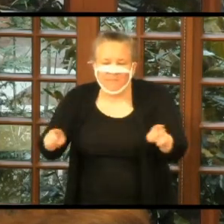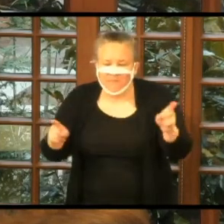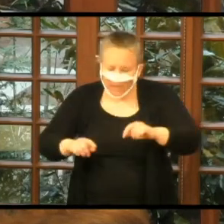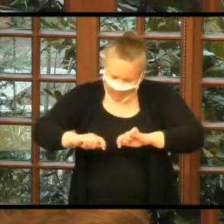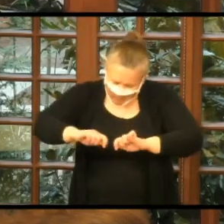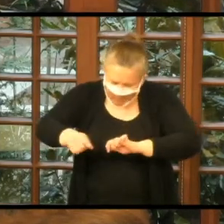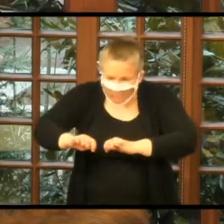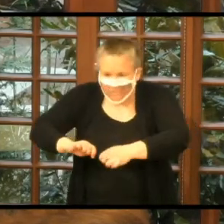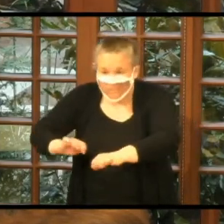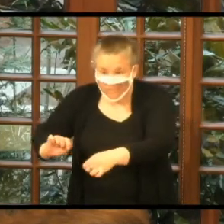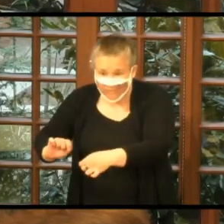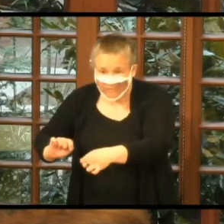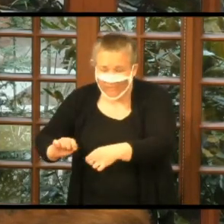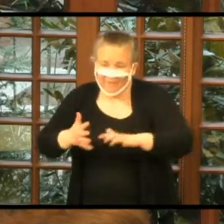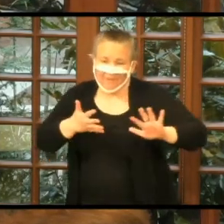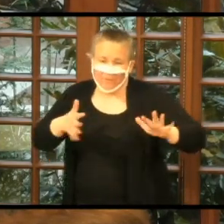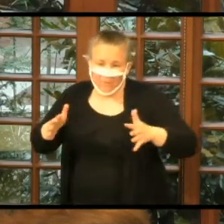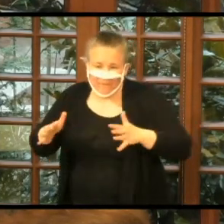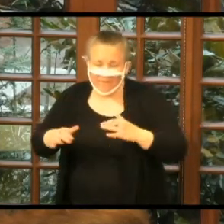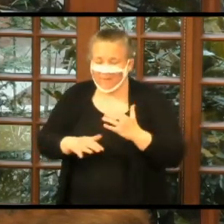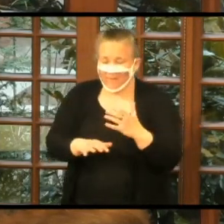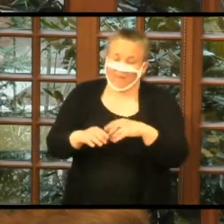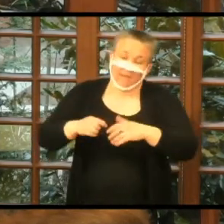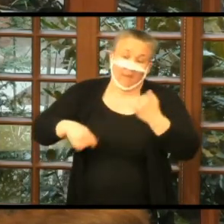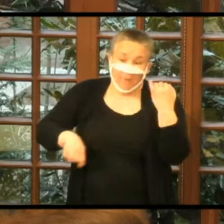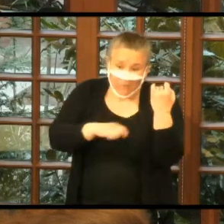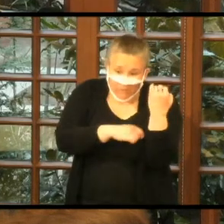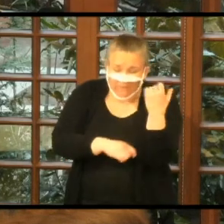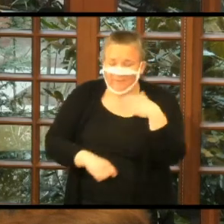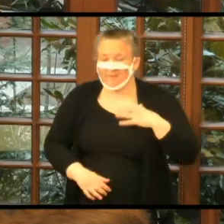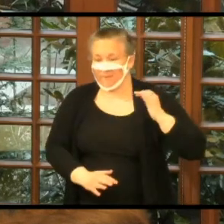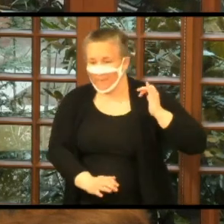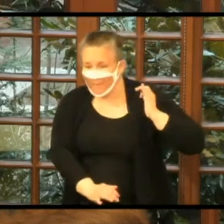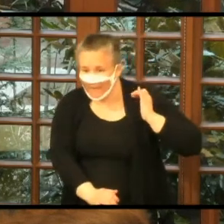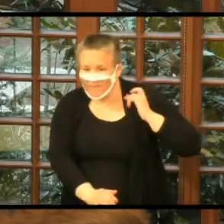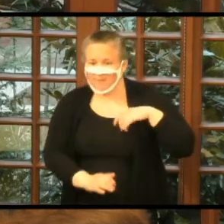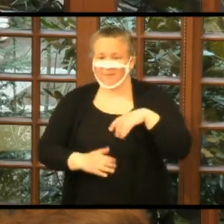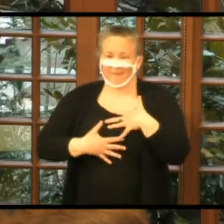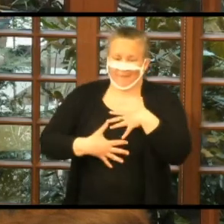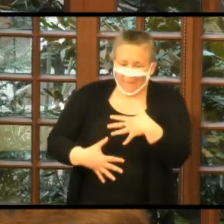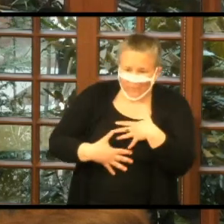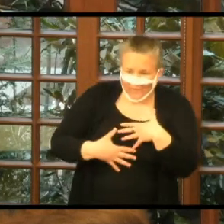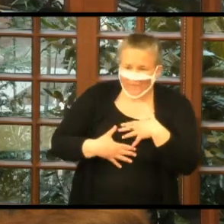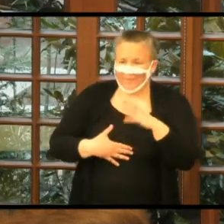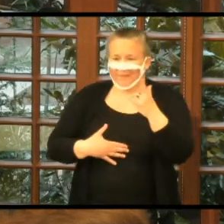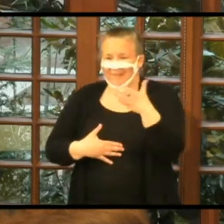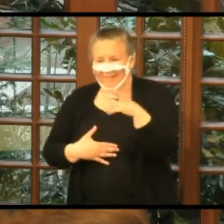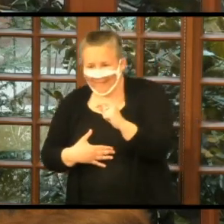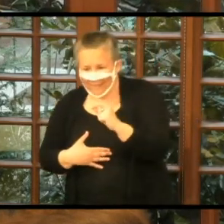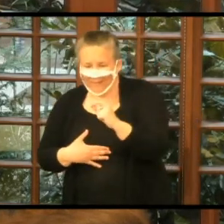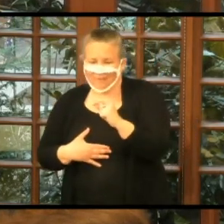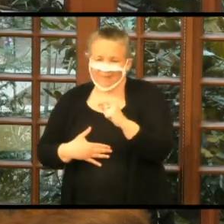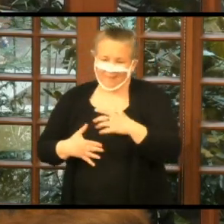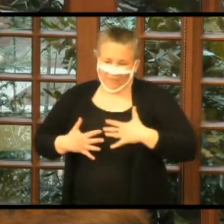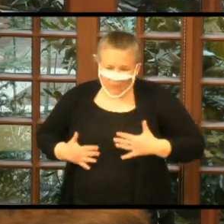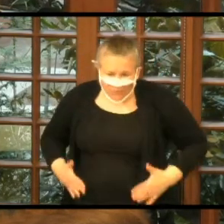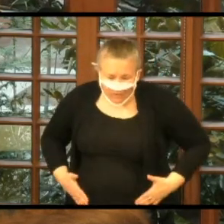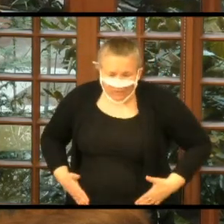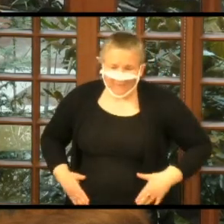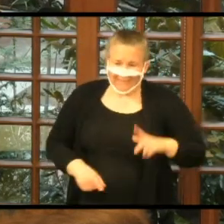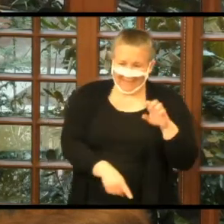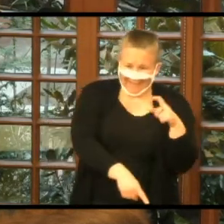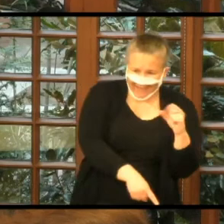dissection. Wind, strings, bass. Breath, ligament, trunk. Now the